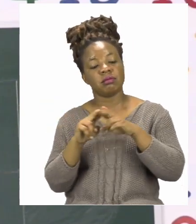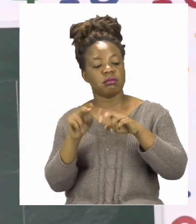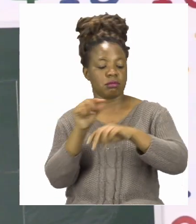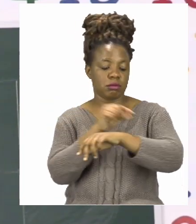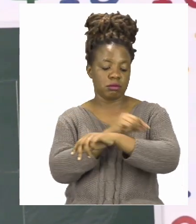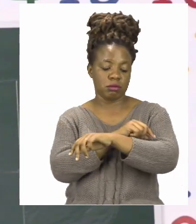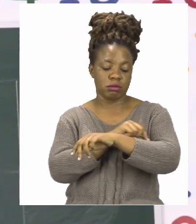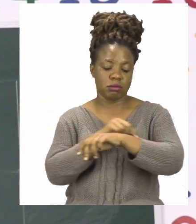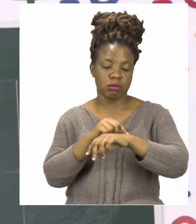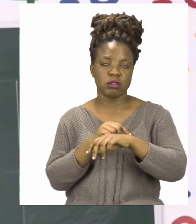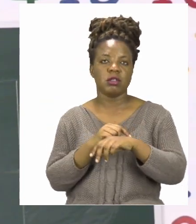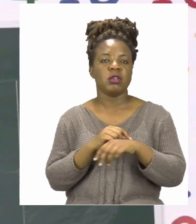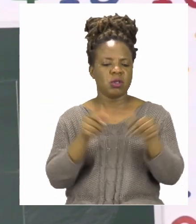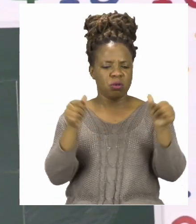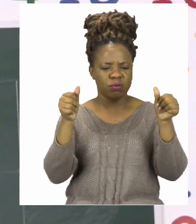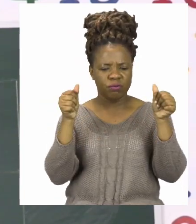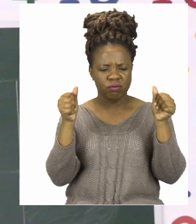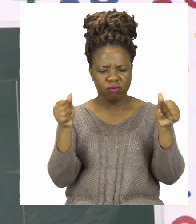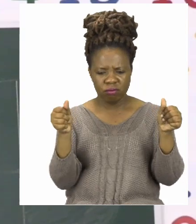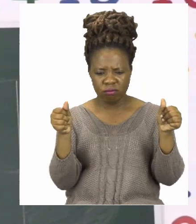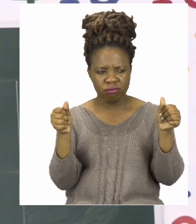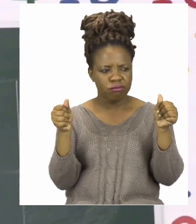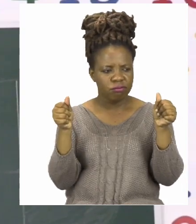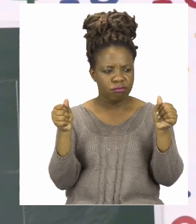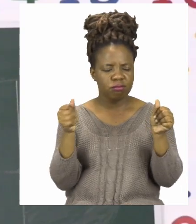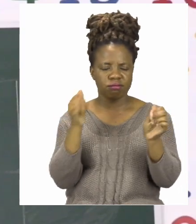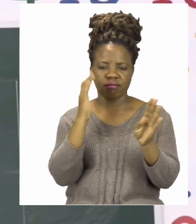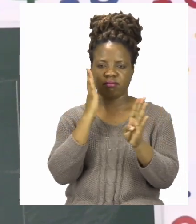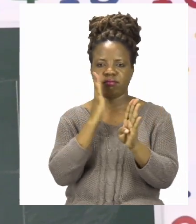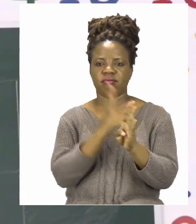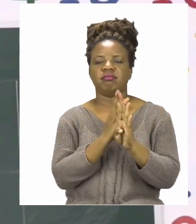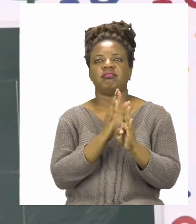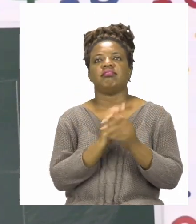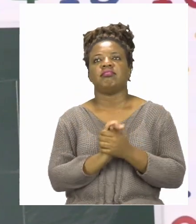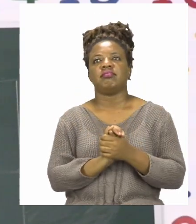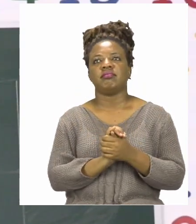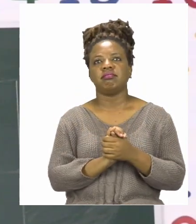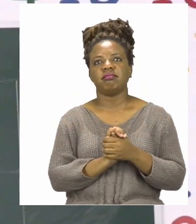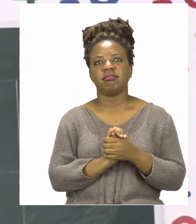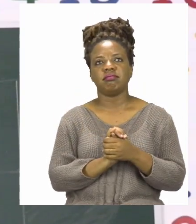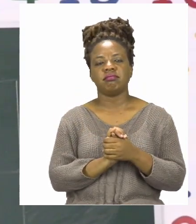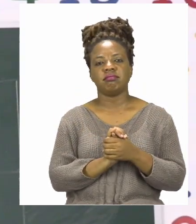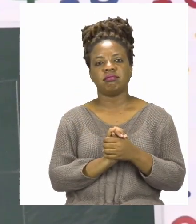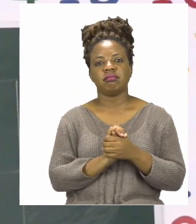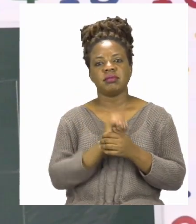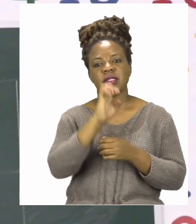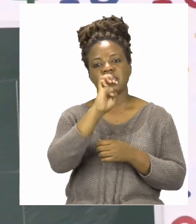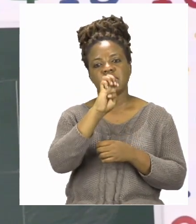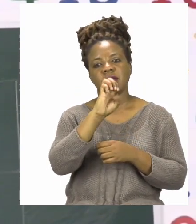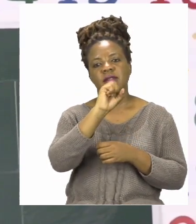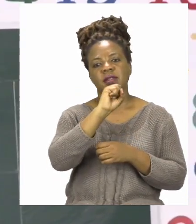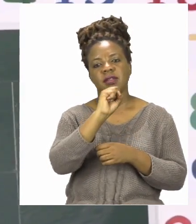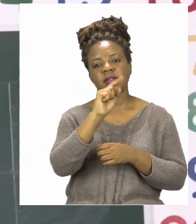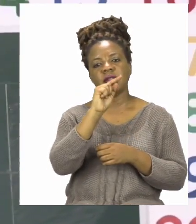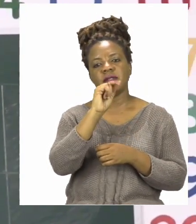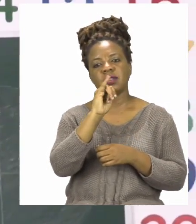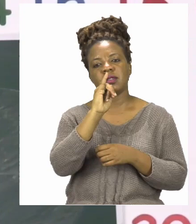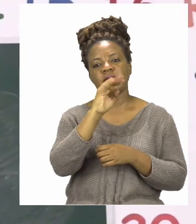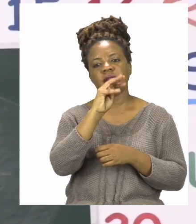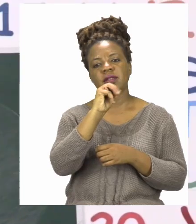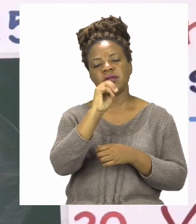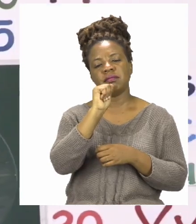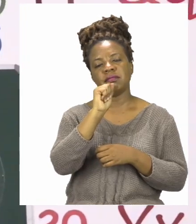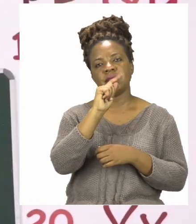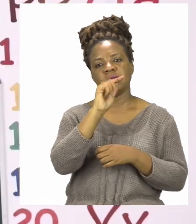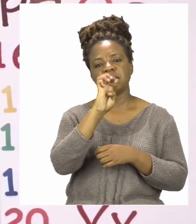them exactly the way you see it. So estimating is just by looking with our eyes, and then the measurement is when